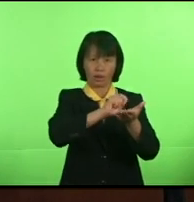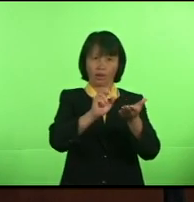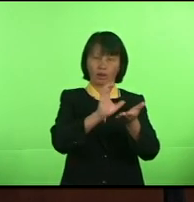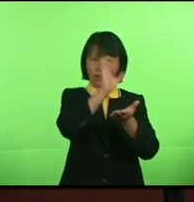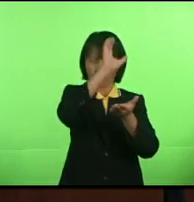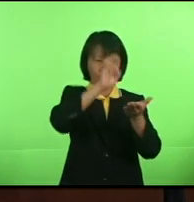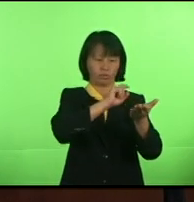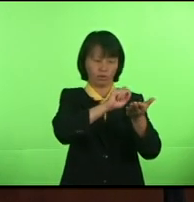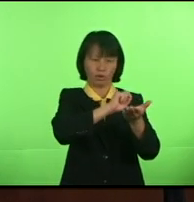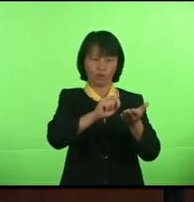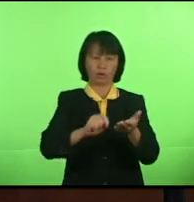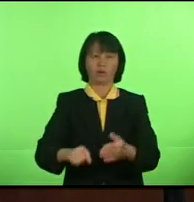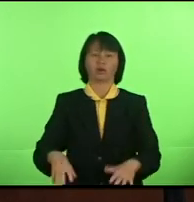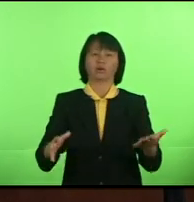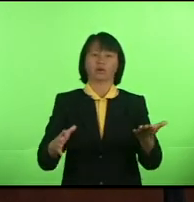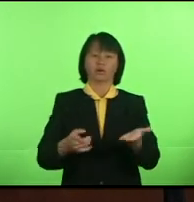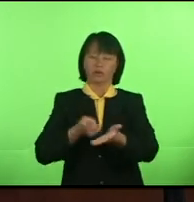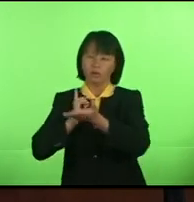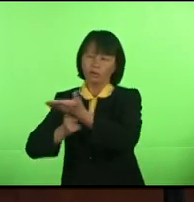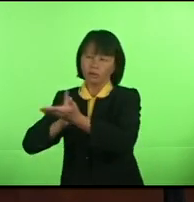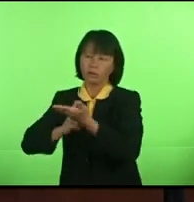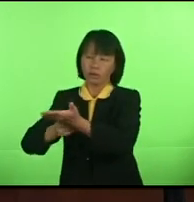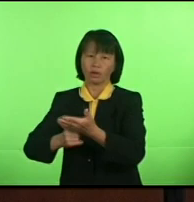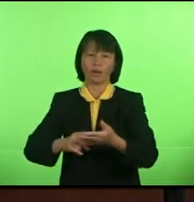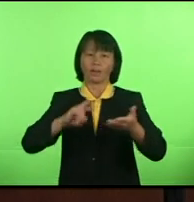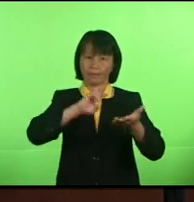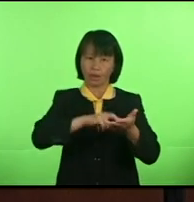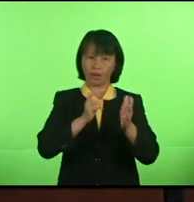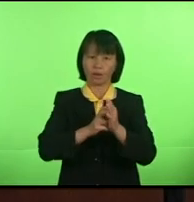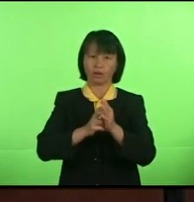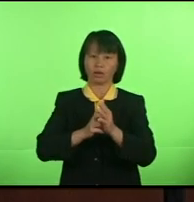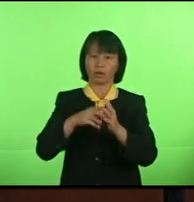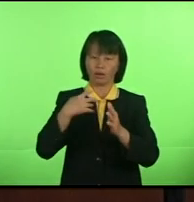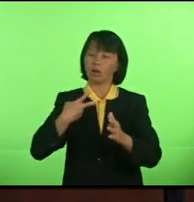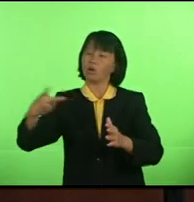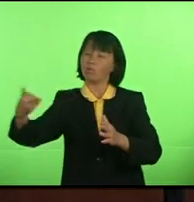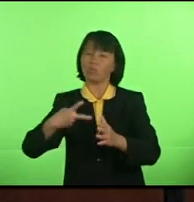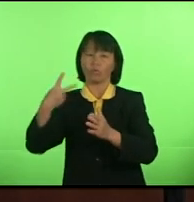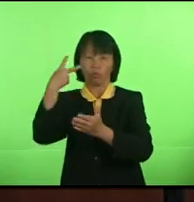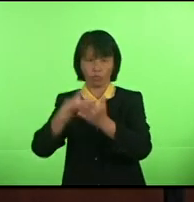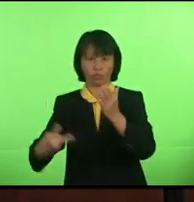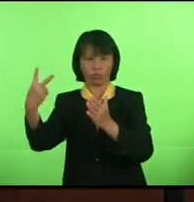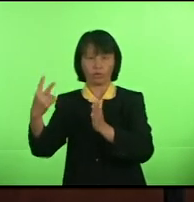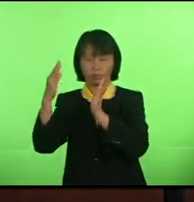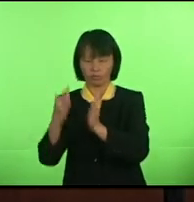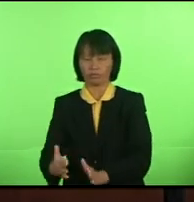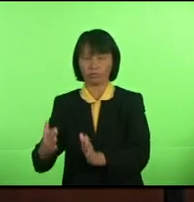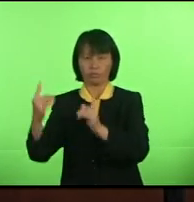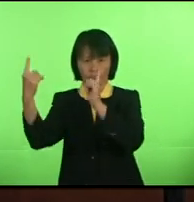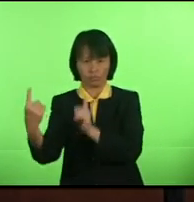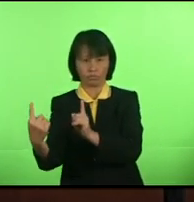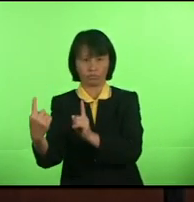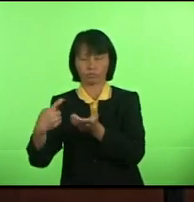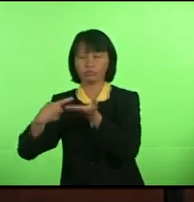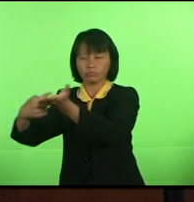the term discussion, yeah, means it refers to discussing both sides of an issue. Yeah,